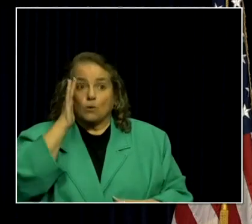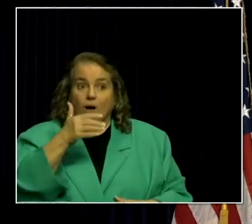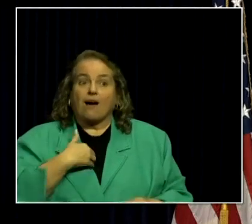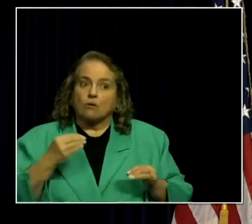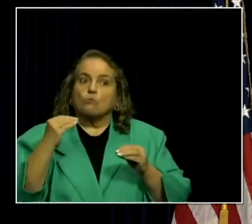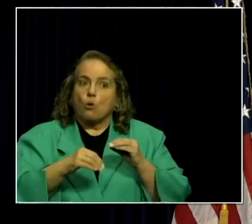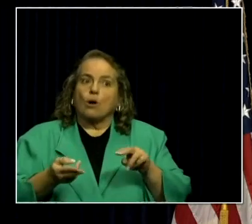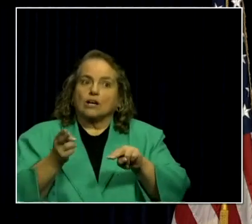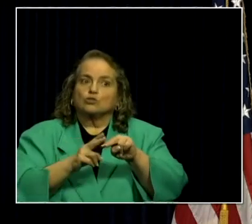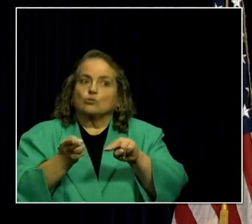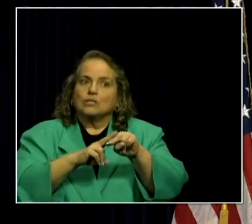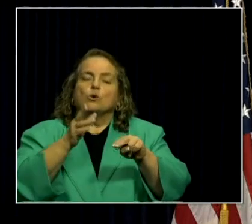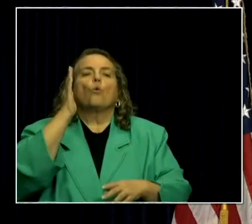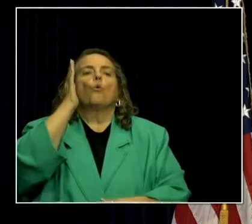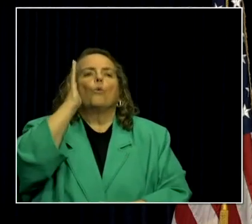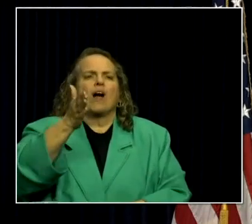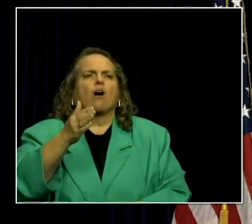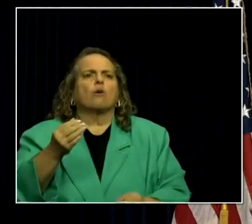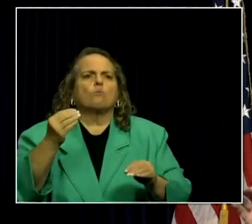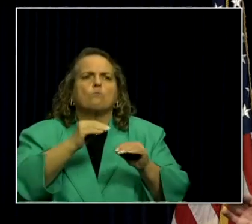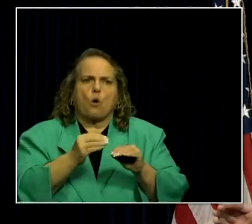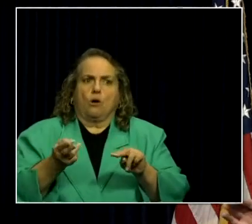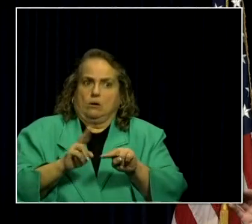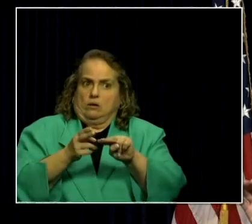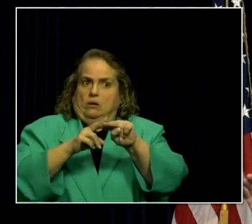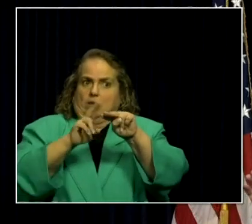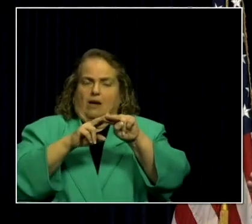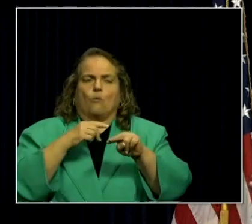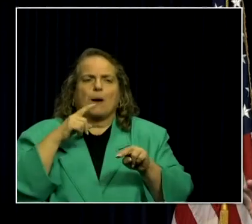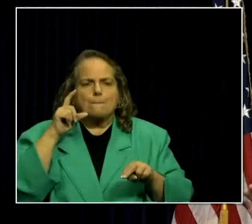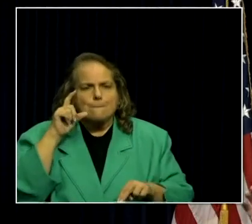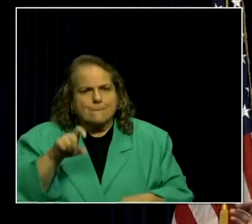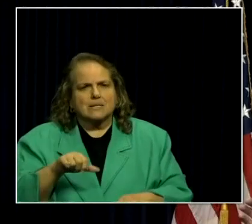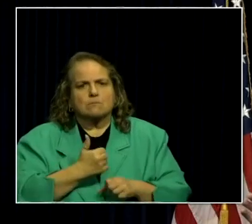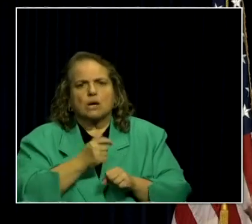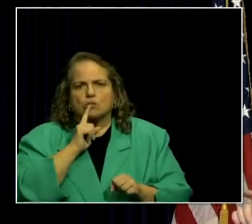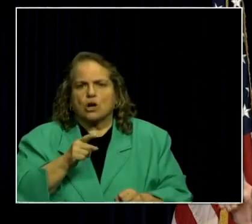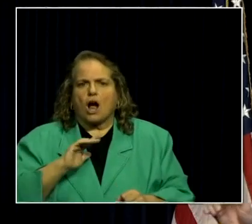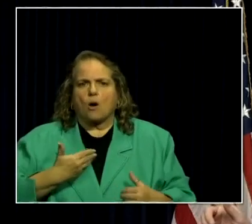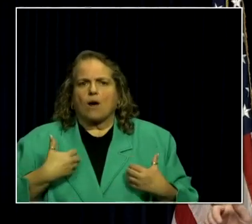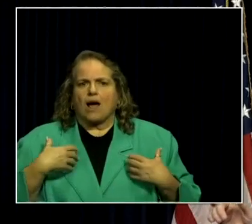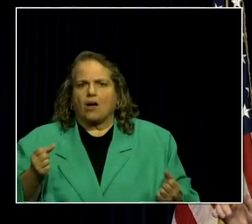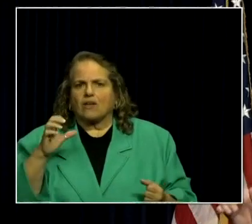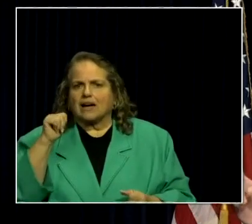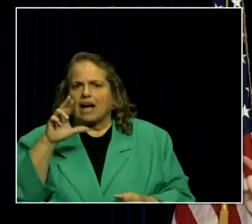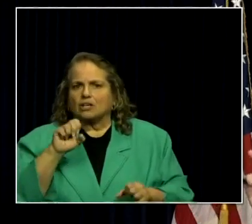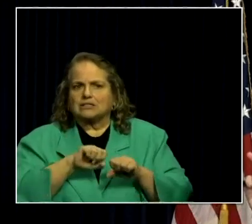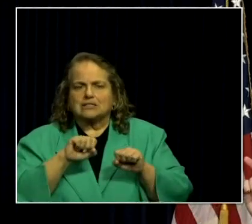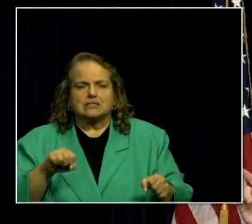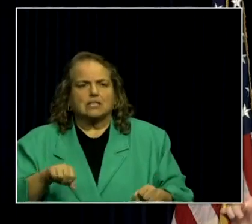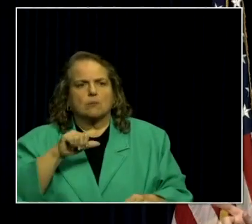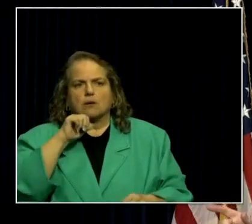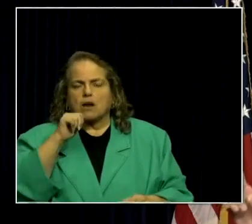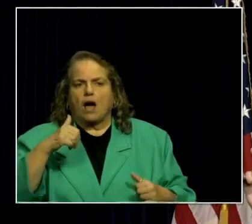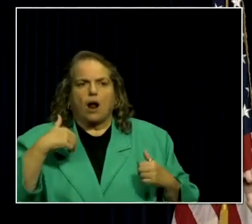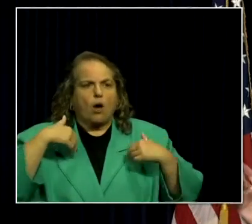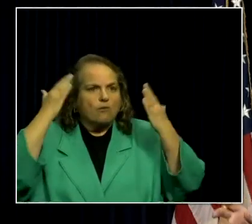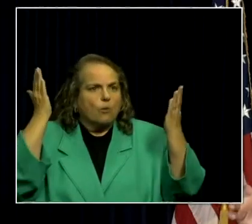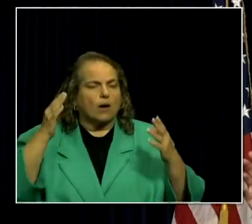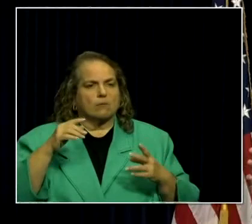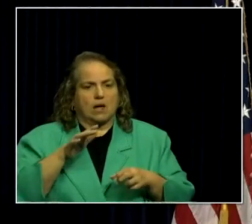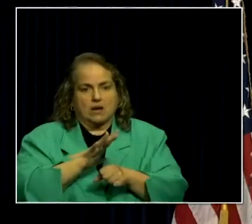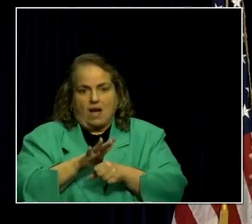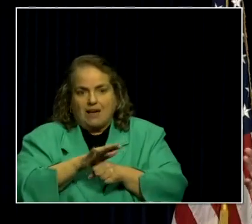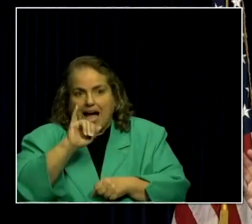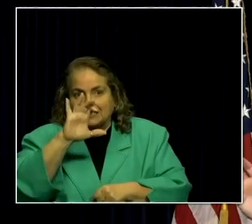have increased cases every day. We got to make sure our healthcare system is not overrun. We got to make sure that there are going to be enough